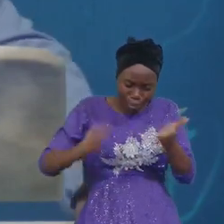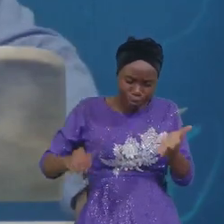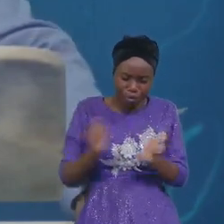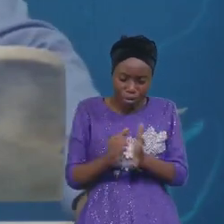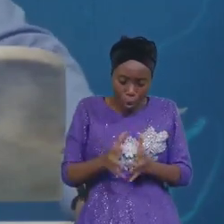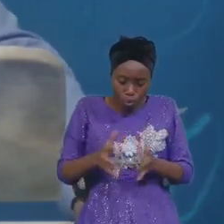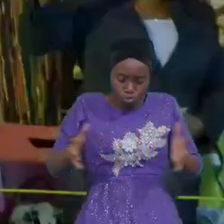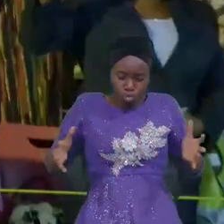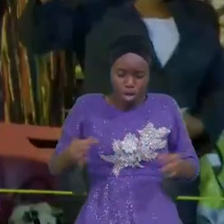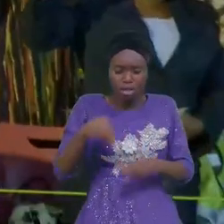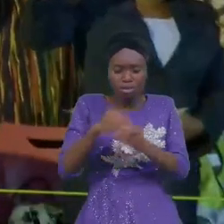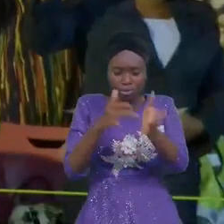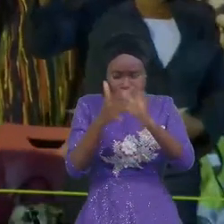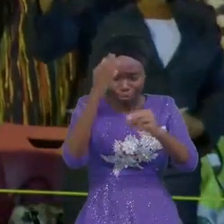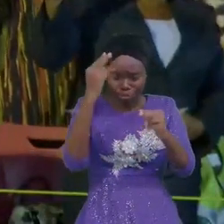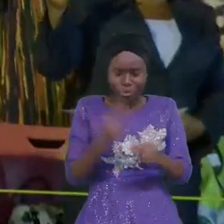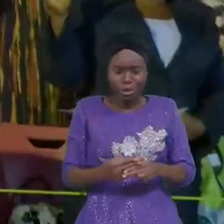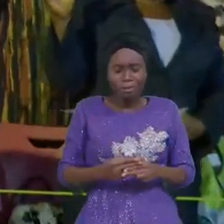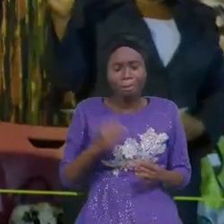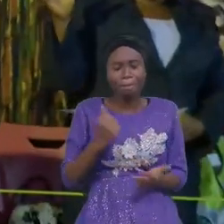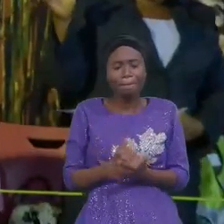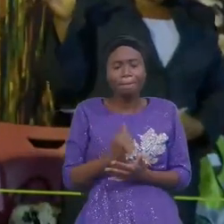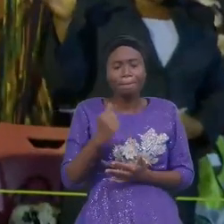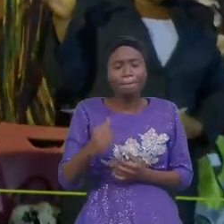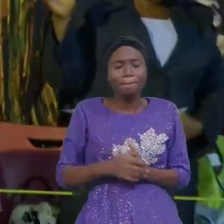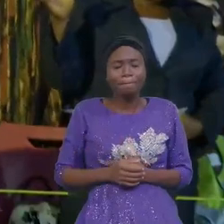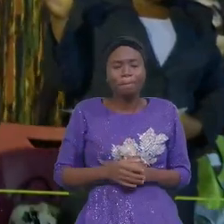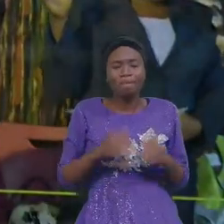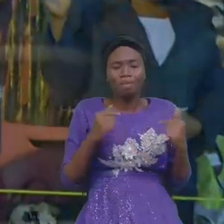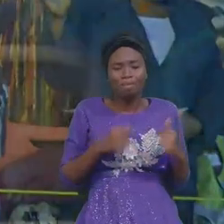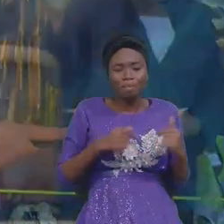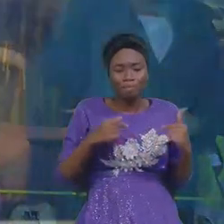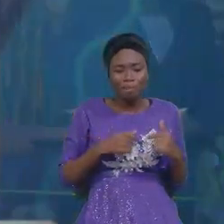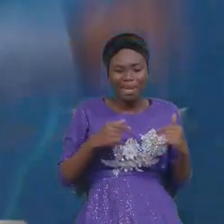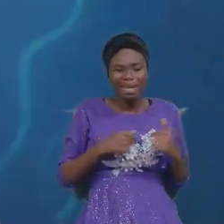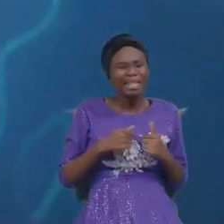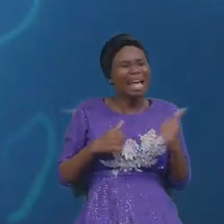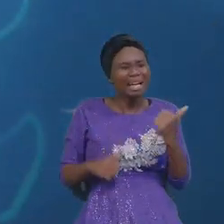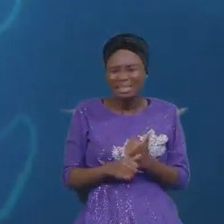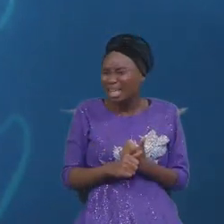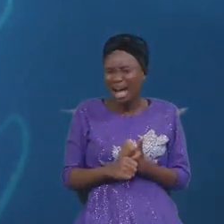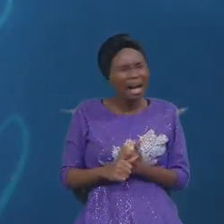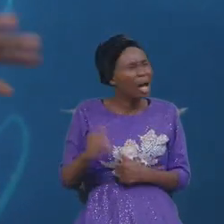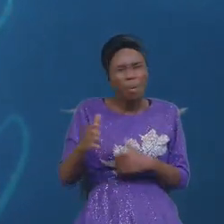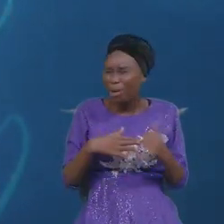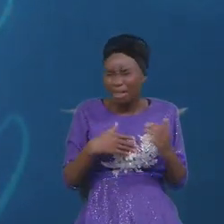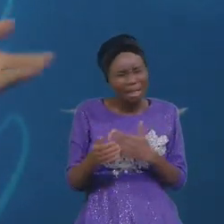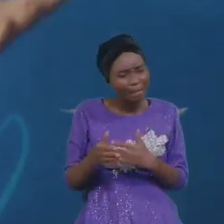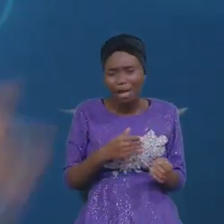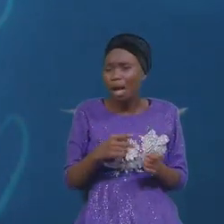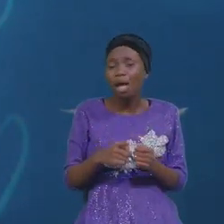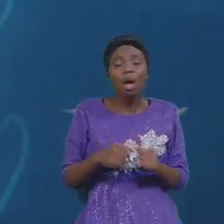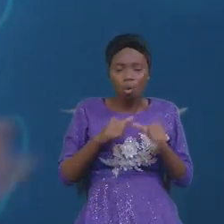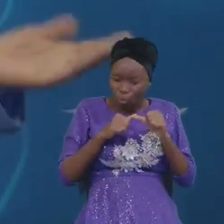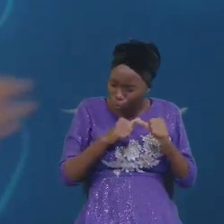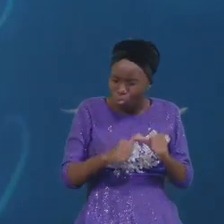in Jesus' name. Pain, attack, affliction, whatever, a long-standing